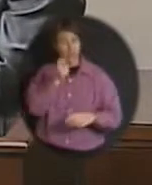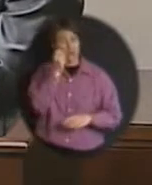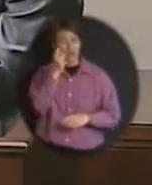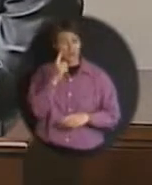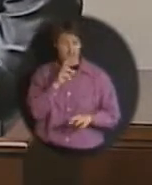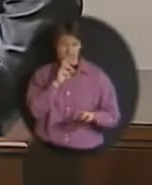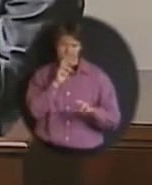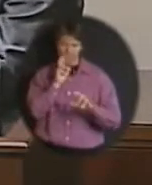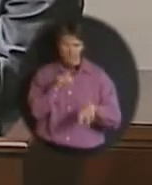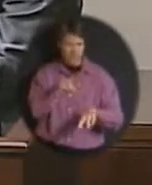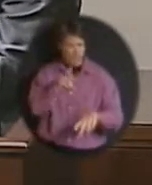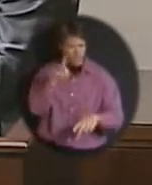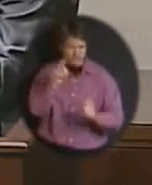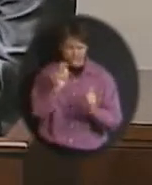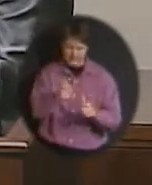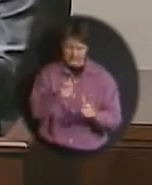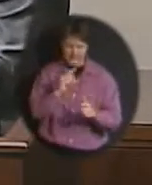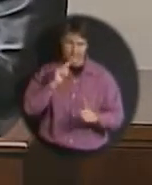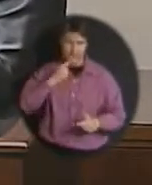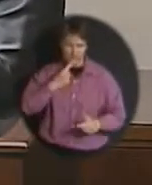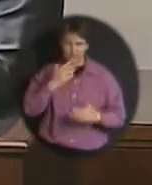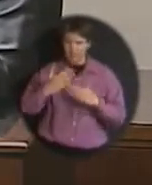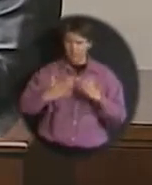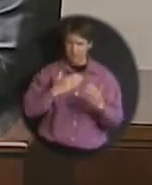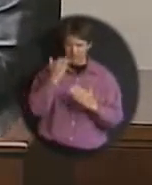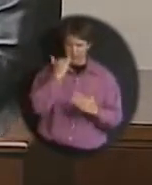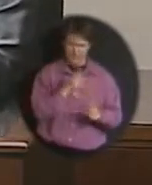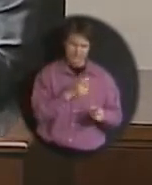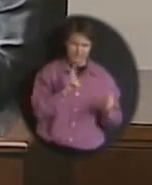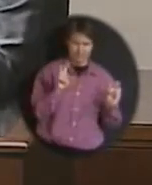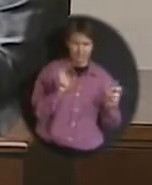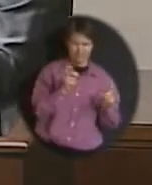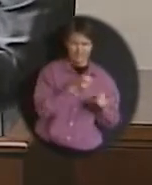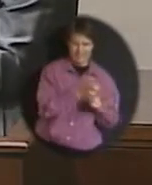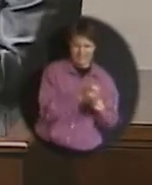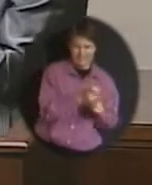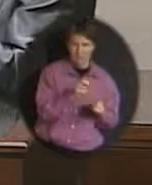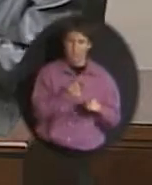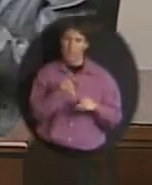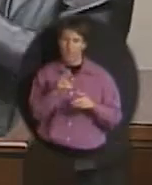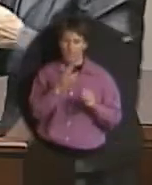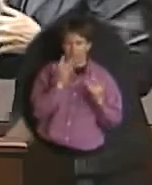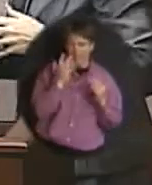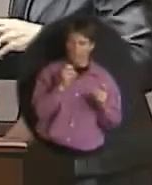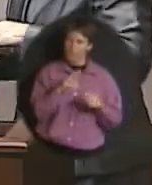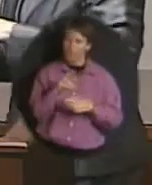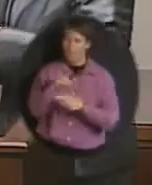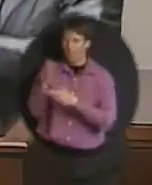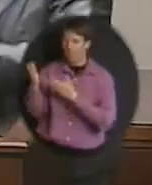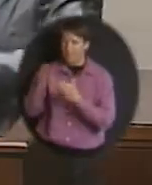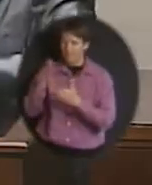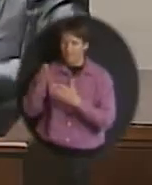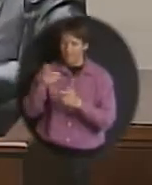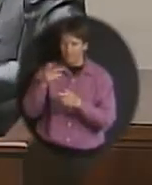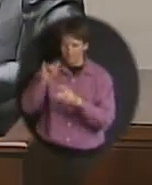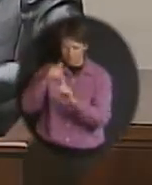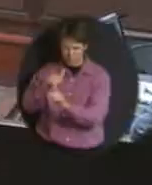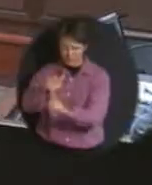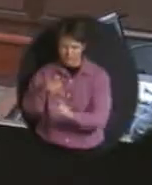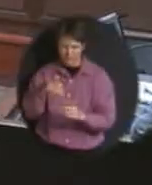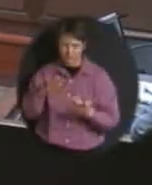serious regardless of the category it falls in. That makes some sense. And that was my other comment, because it sounded like,